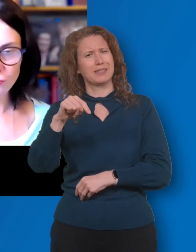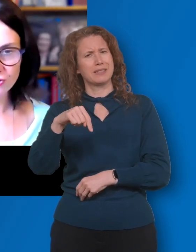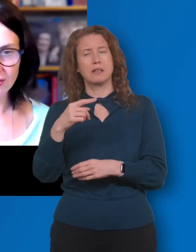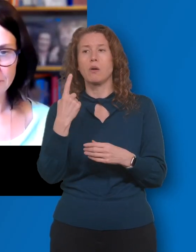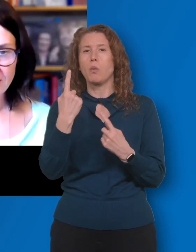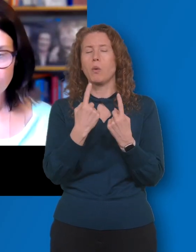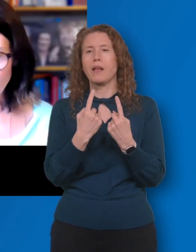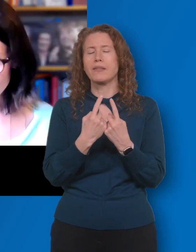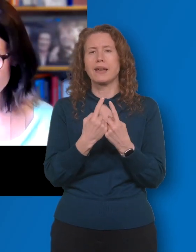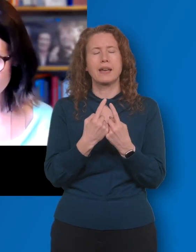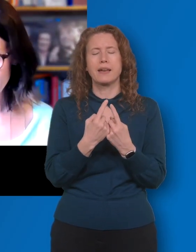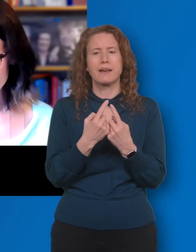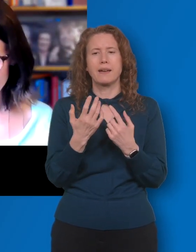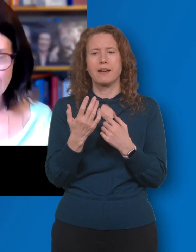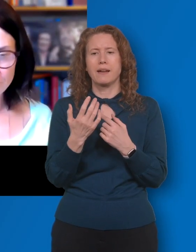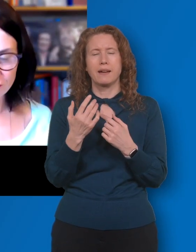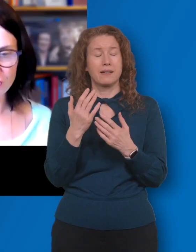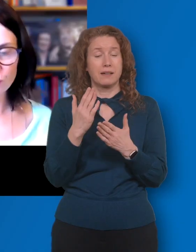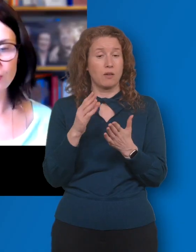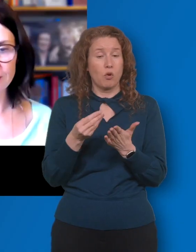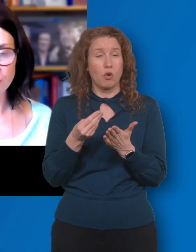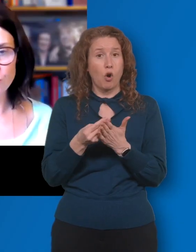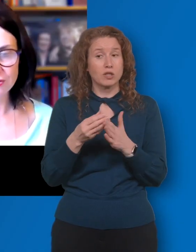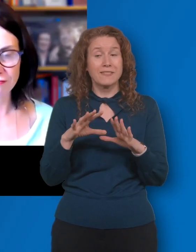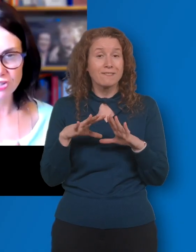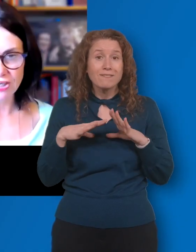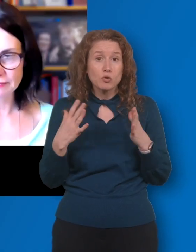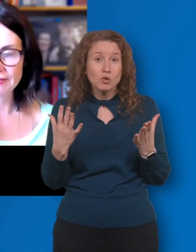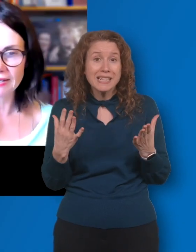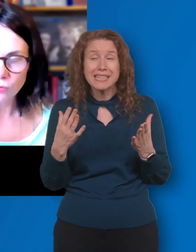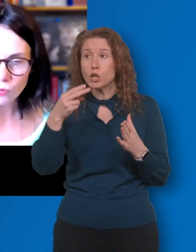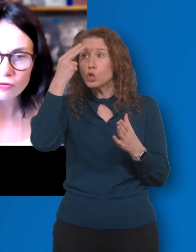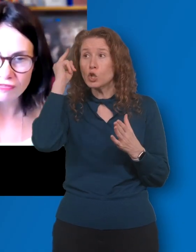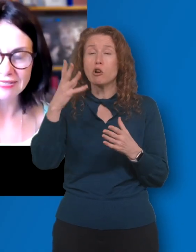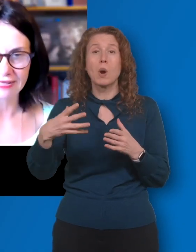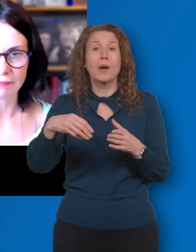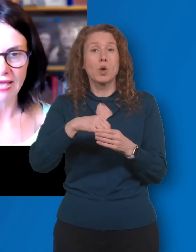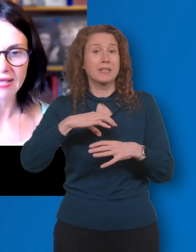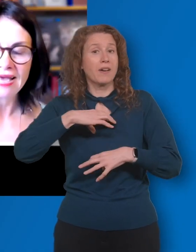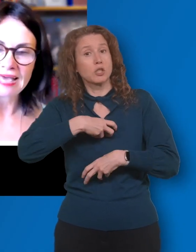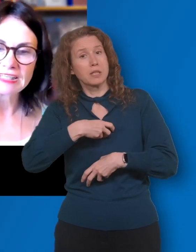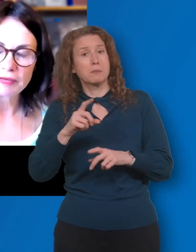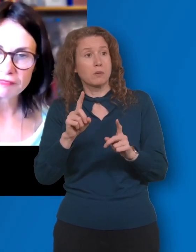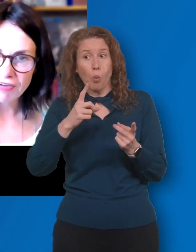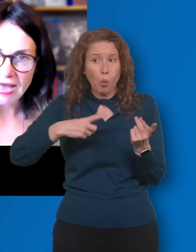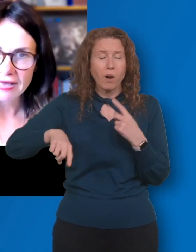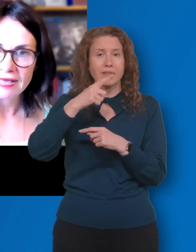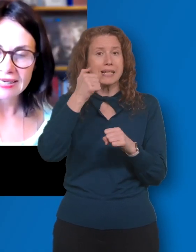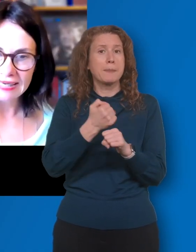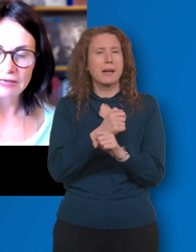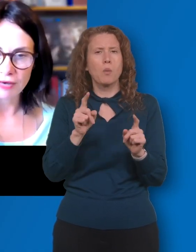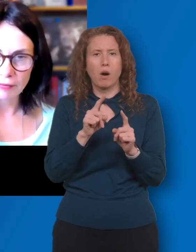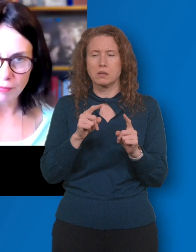a totally cost-free, preemptive, neuro-inclusive adjustment that all of us can make is be